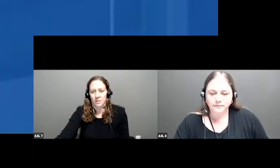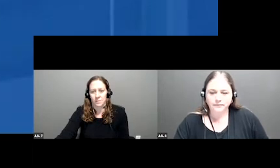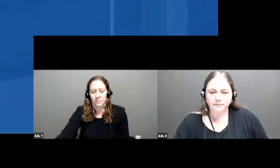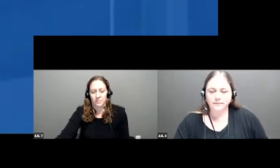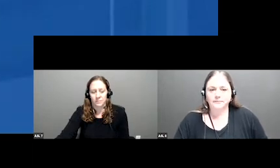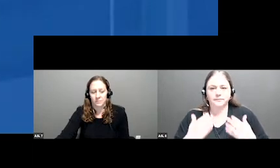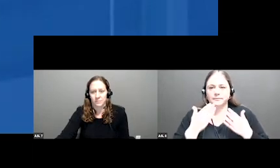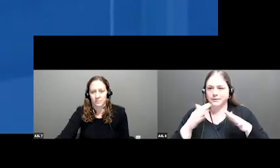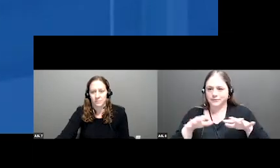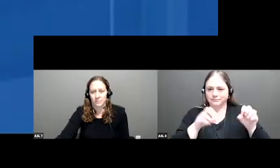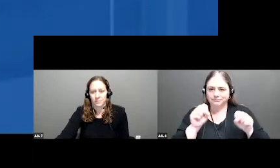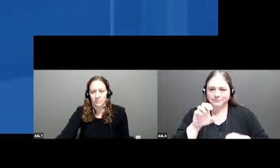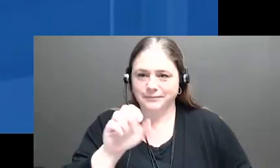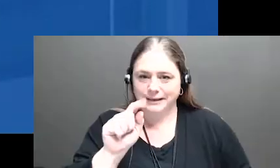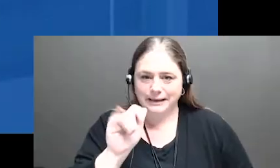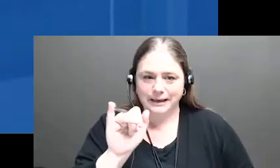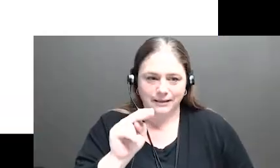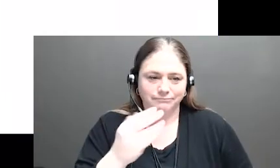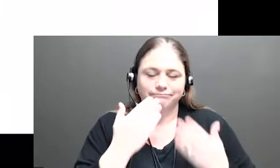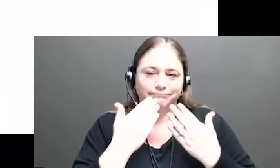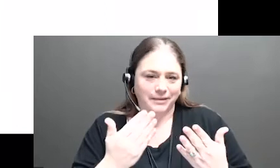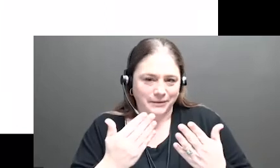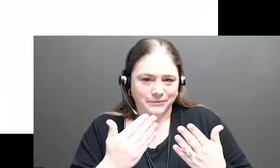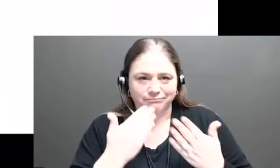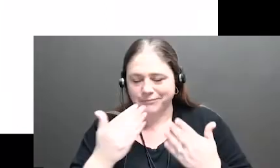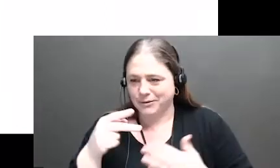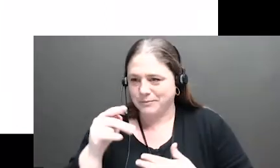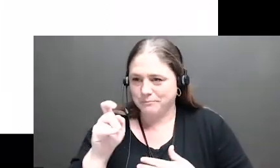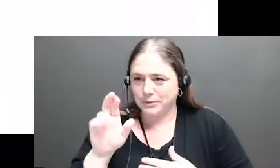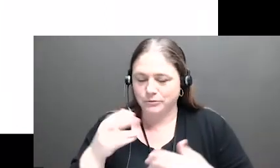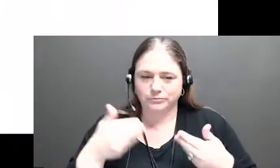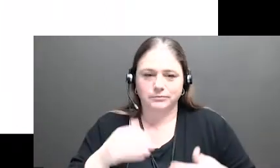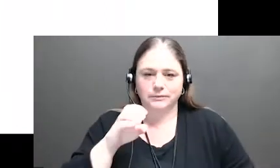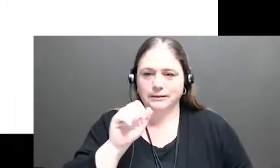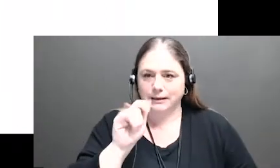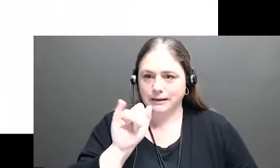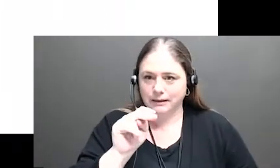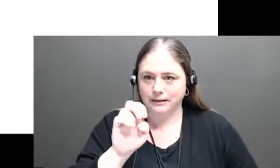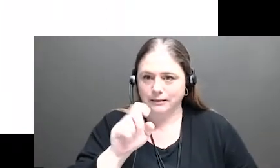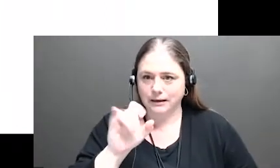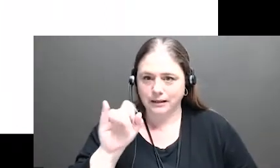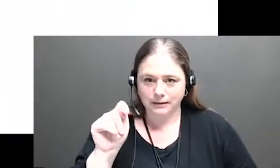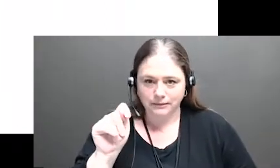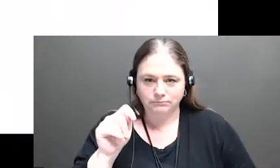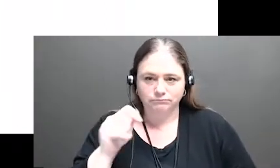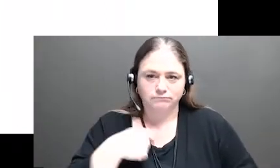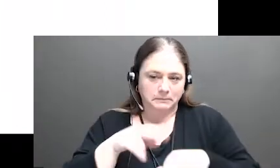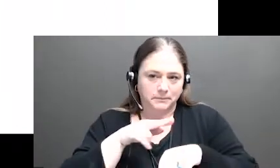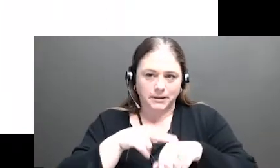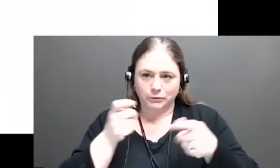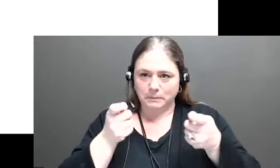Thank you very much, Pinder. So my name is Cailen Elliott. I'm the National Manager, as was mentioned earlier,